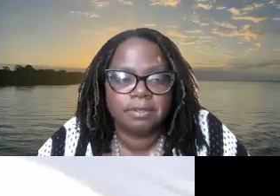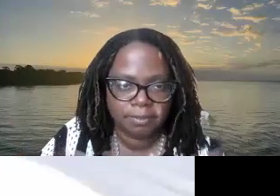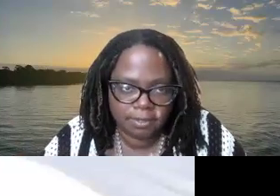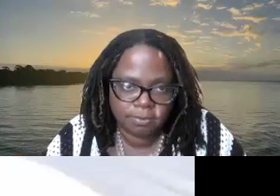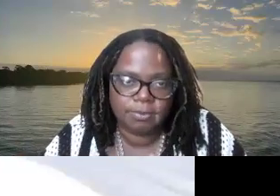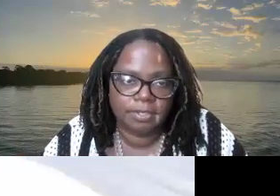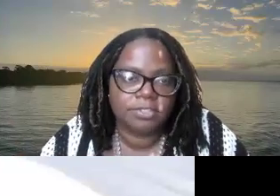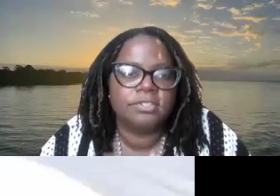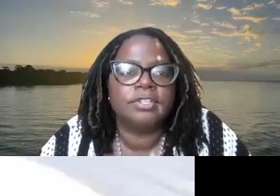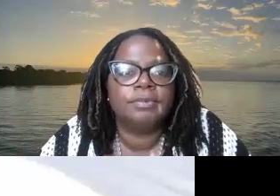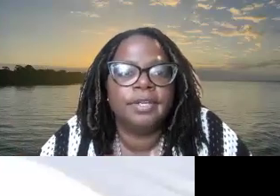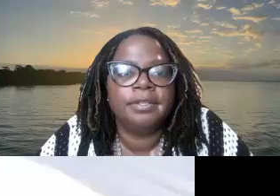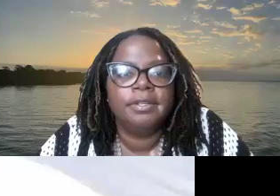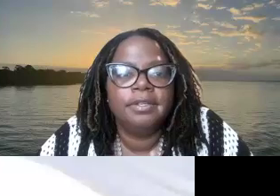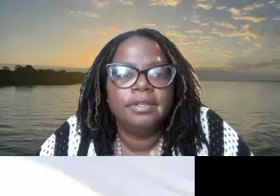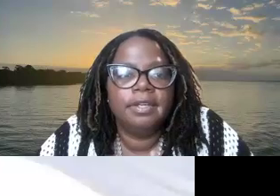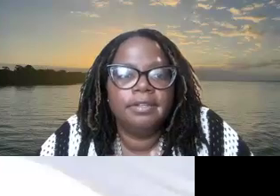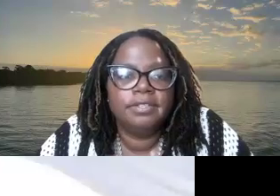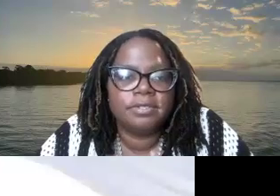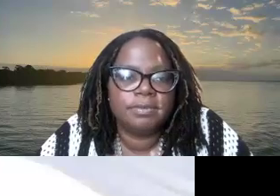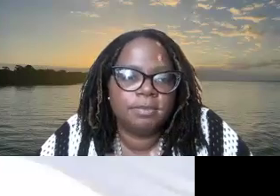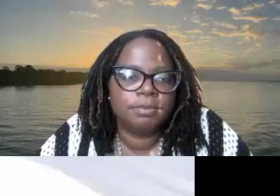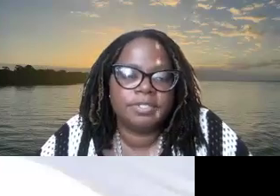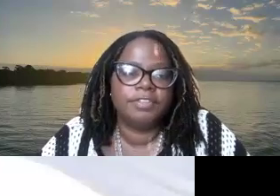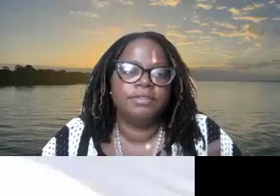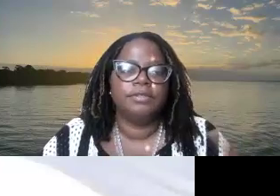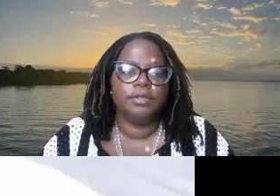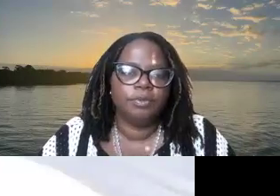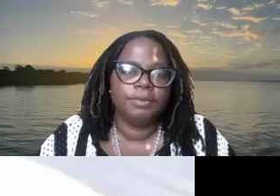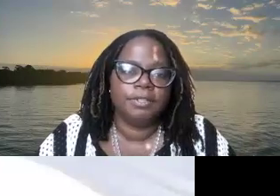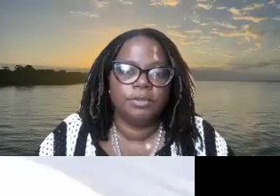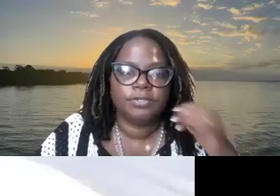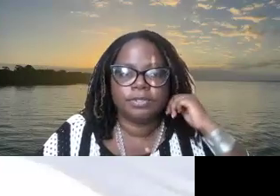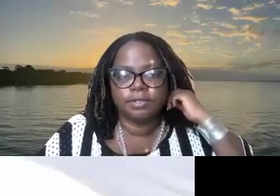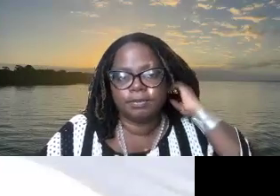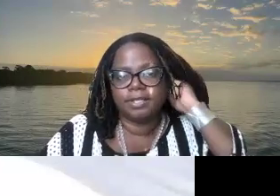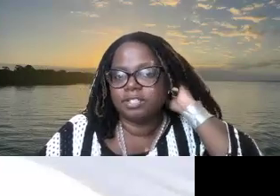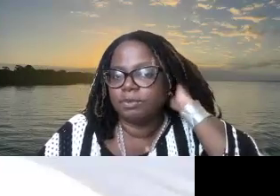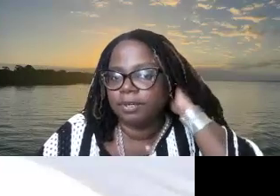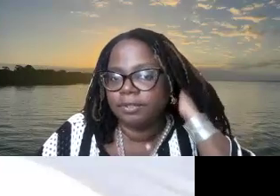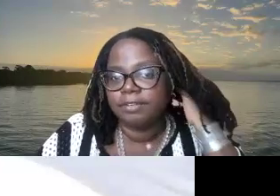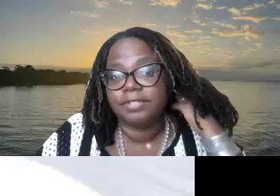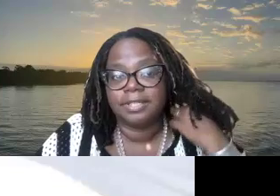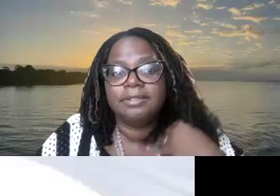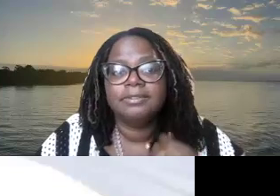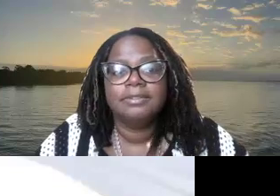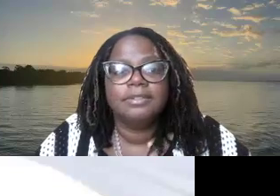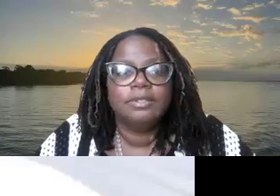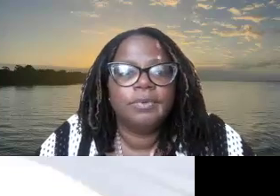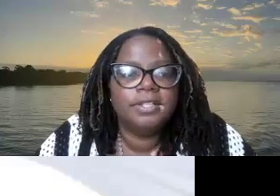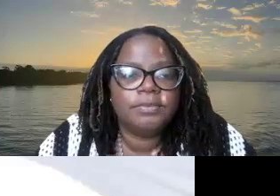within an intimate relationship, right? And these are some data points I found. Nearly 3 women in the US are killed by an intimate partner every